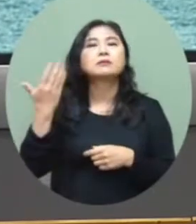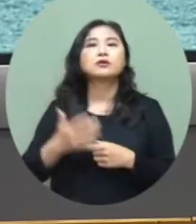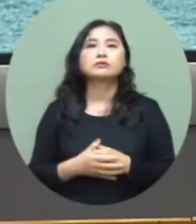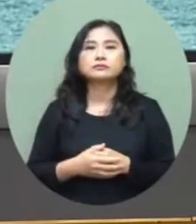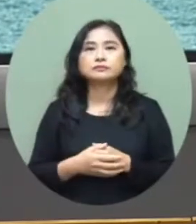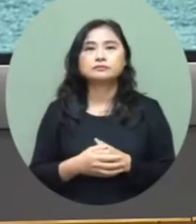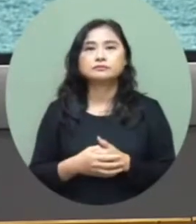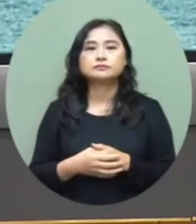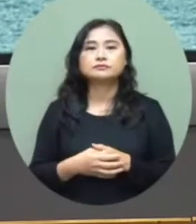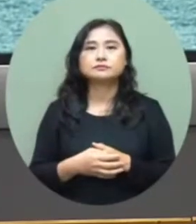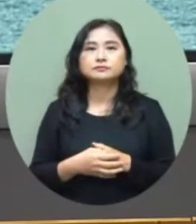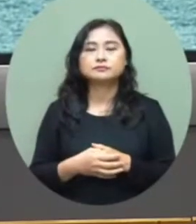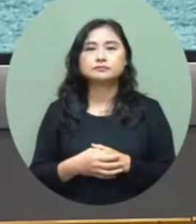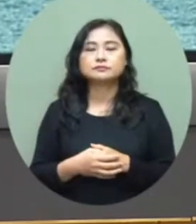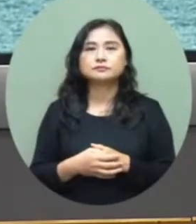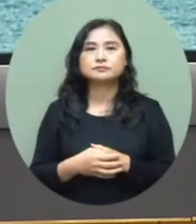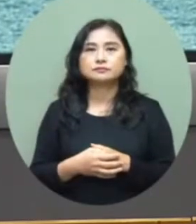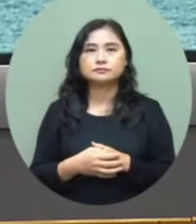so